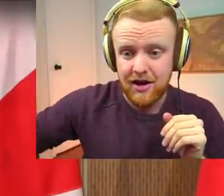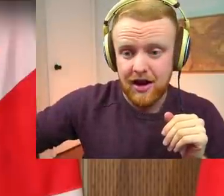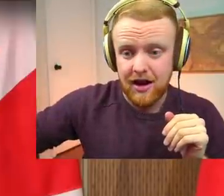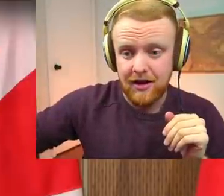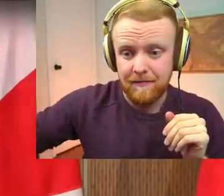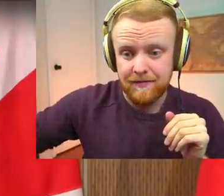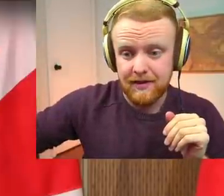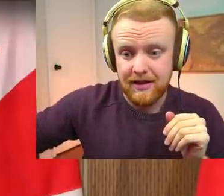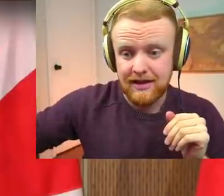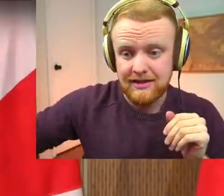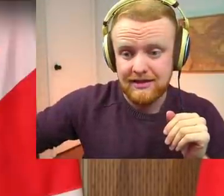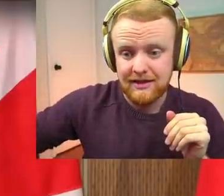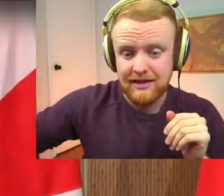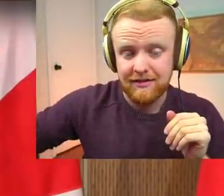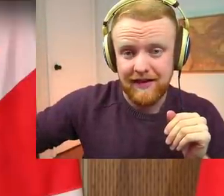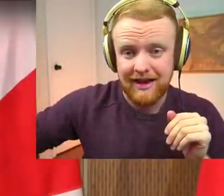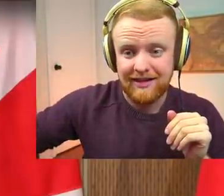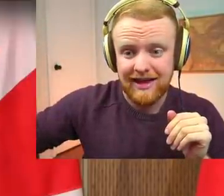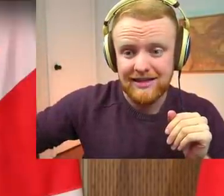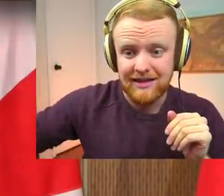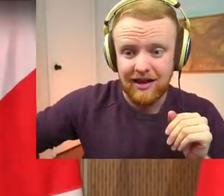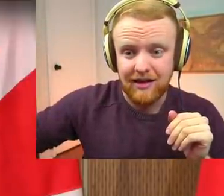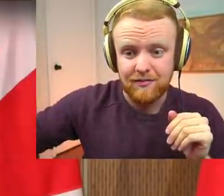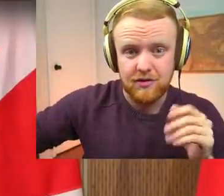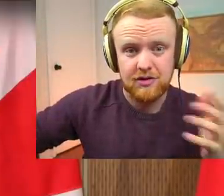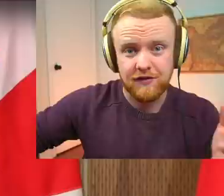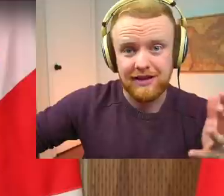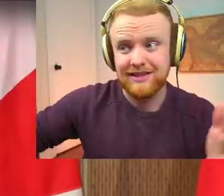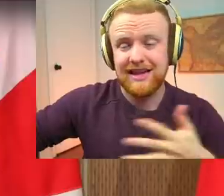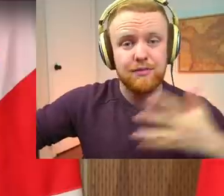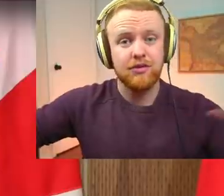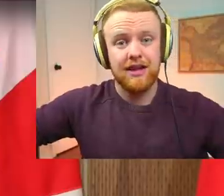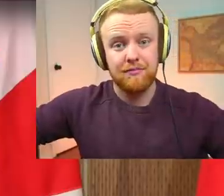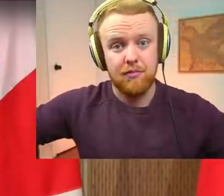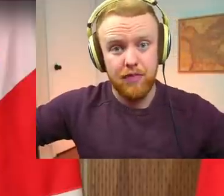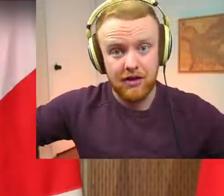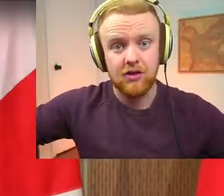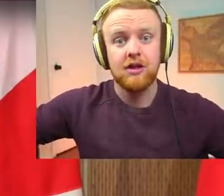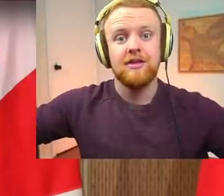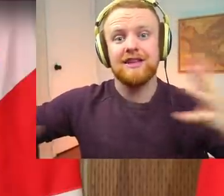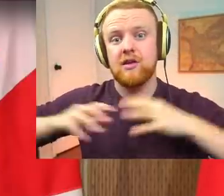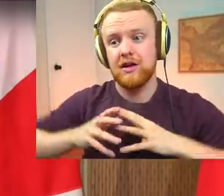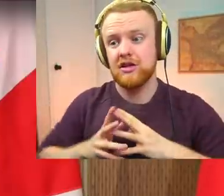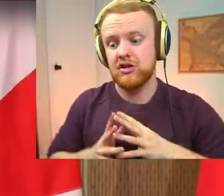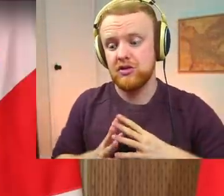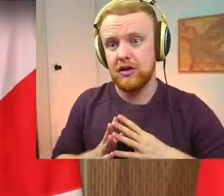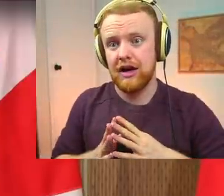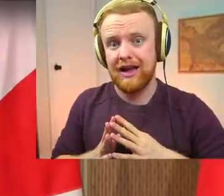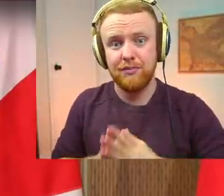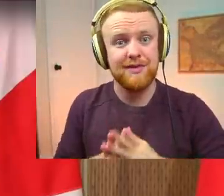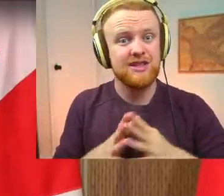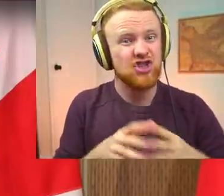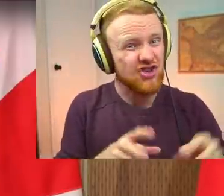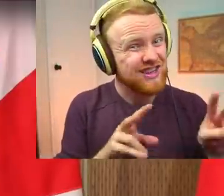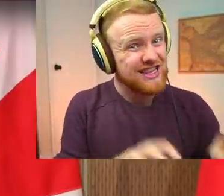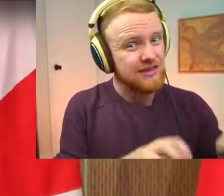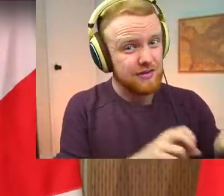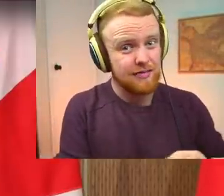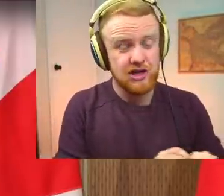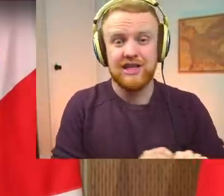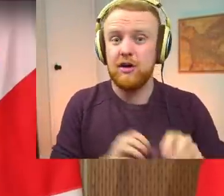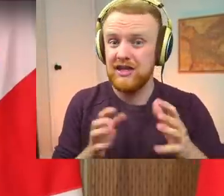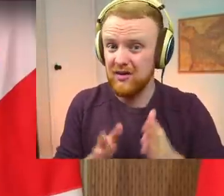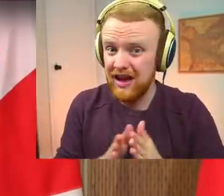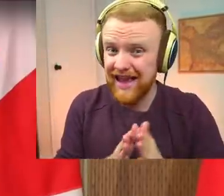here is the fact that Chrystia Freeland's tabled a bill that's going to implement certain things